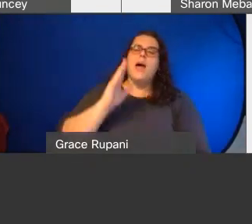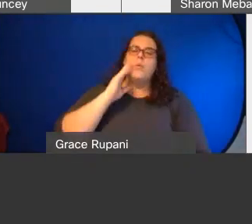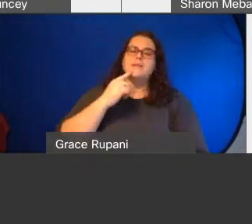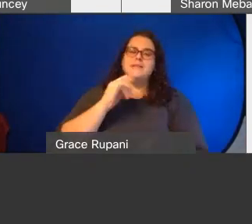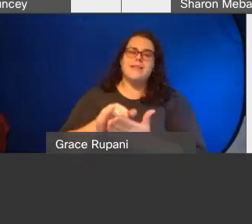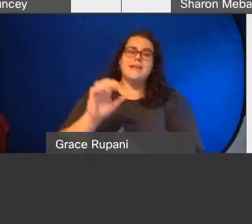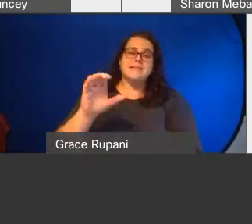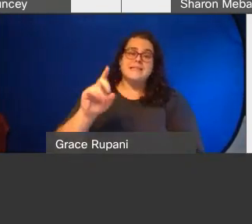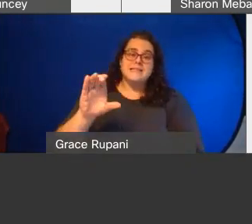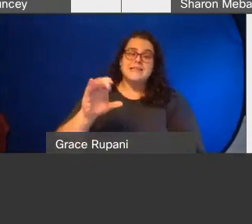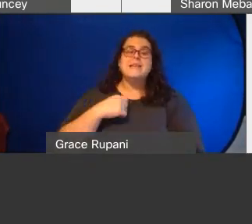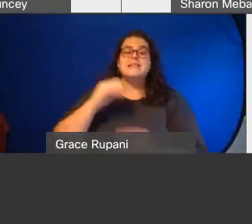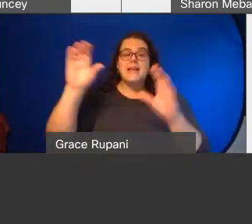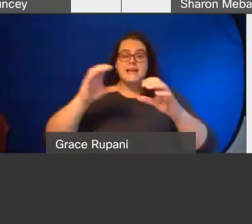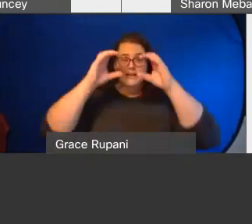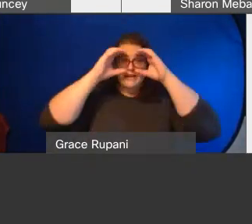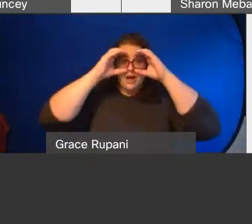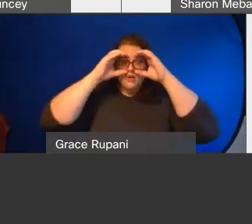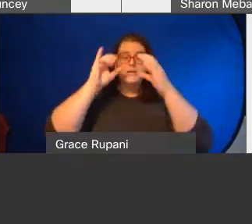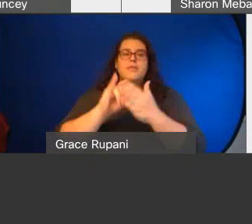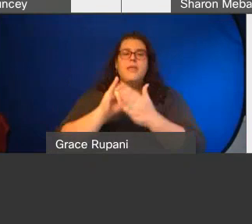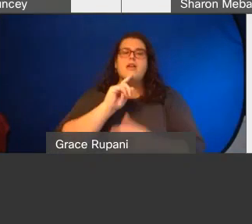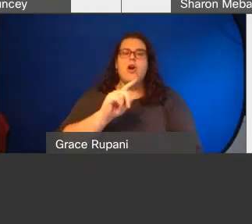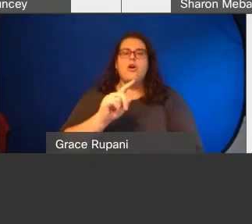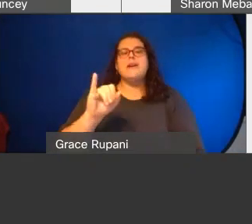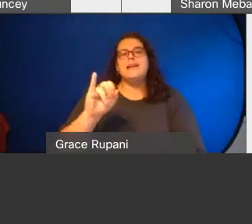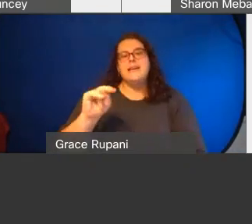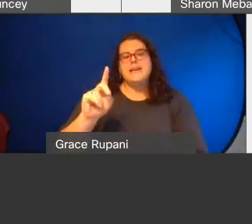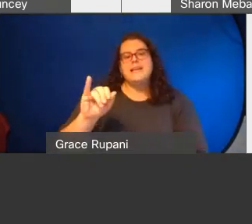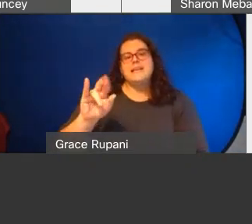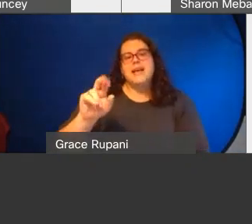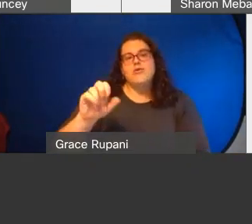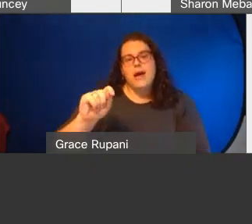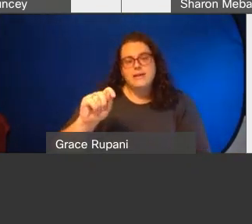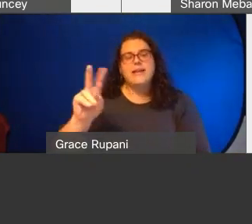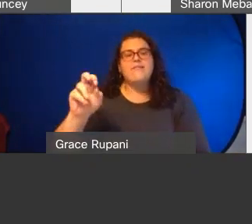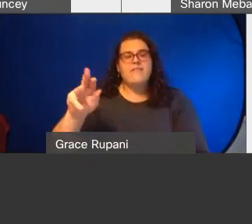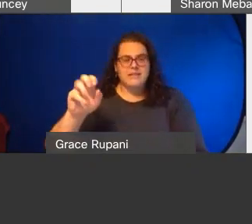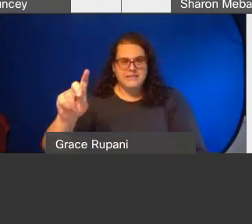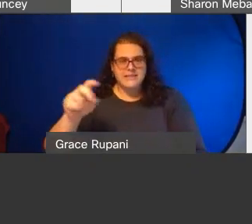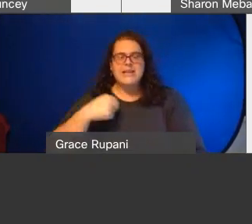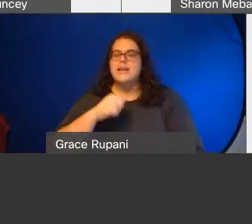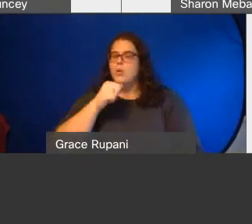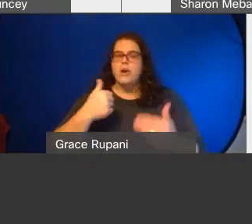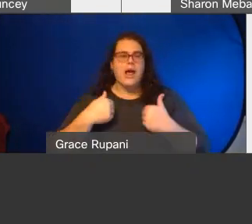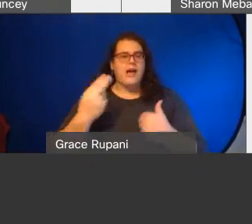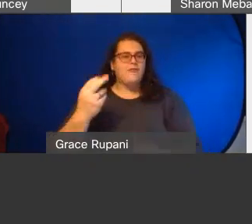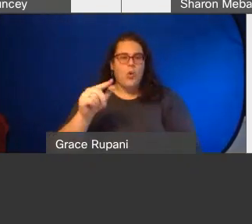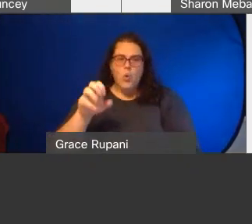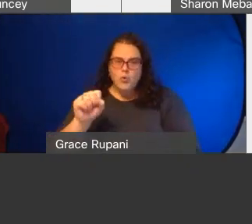shield or goggles that are indirectly vented, meaning they don't have holes on them and they're indirectly vented, and